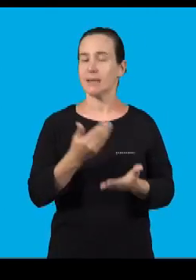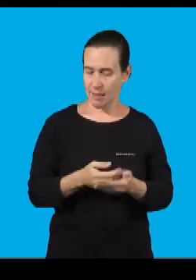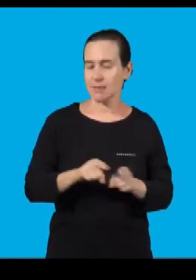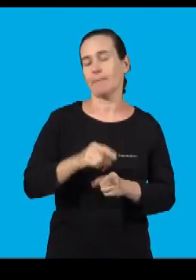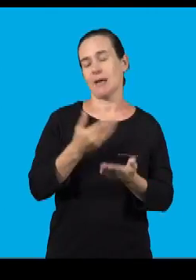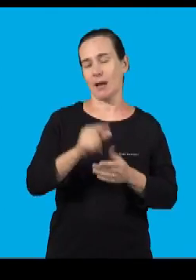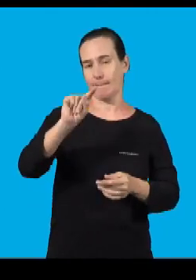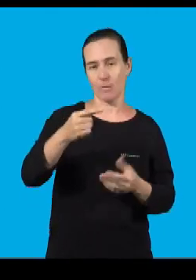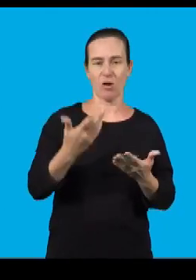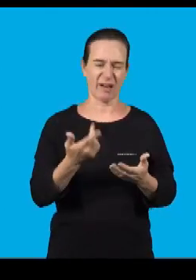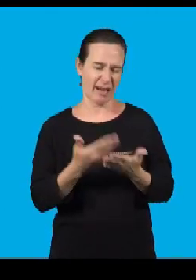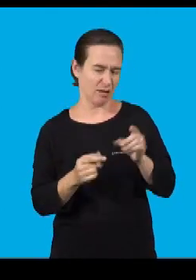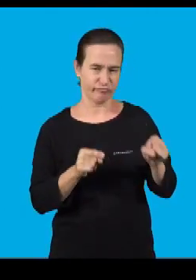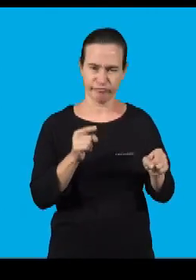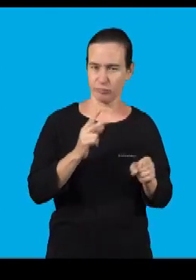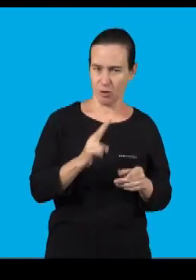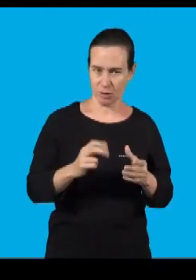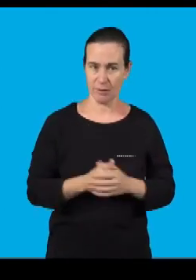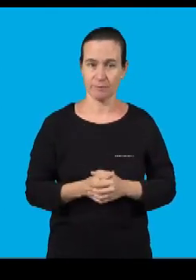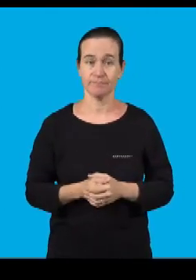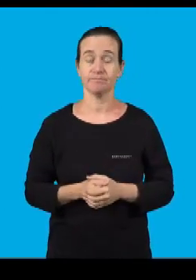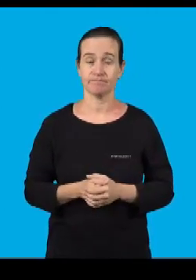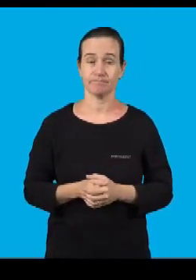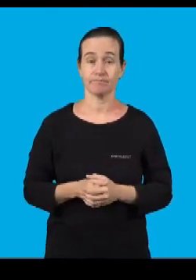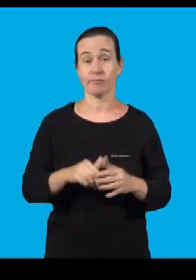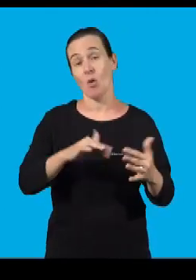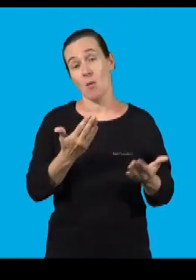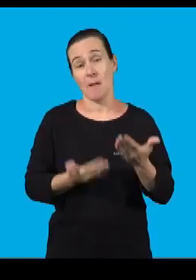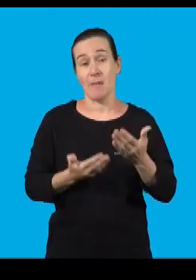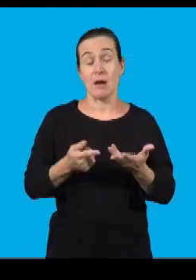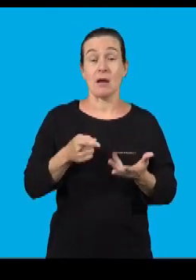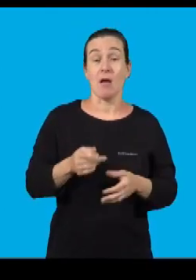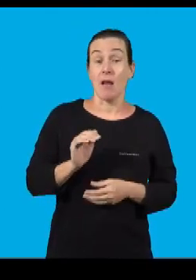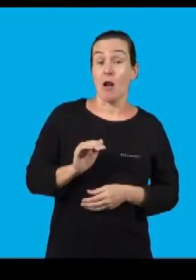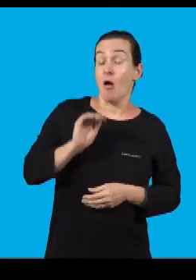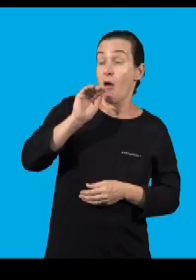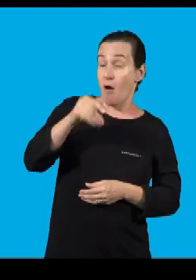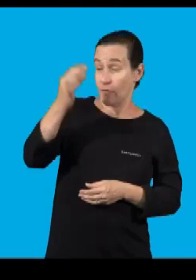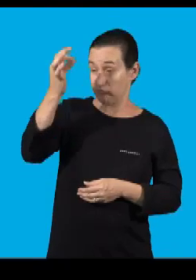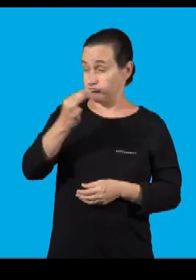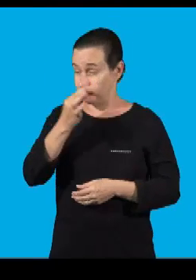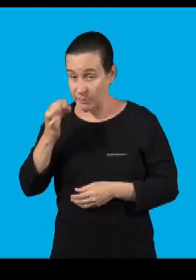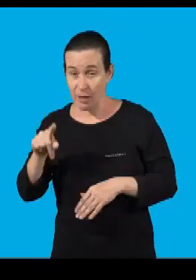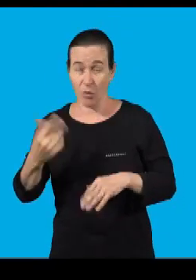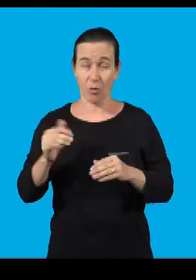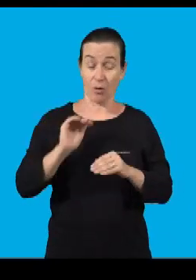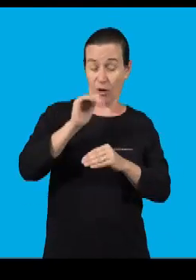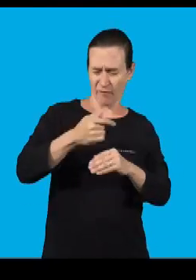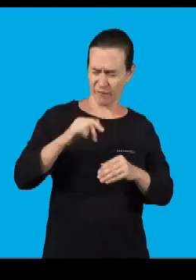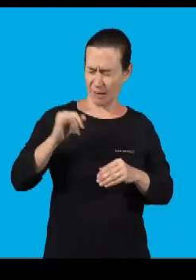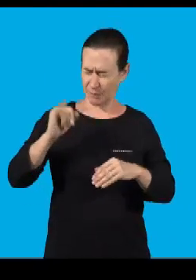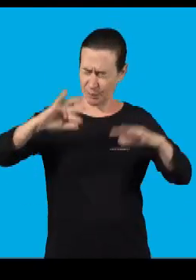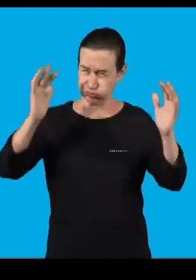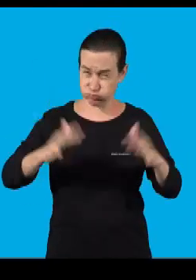the mark as well. So it's an or, all right? Or after the communal meal, or after the heavy rainfall, or when